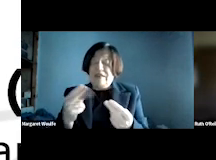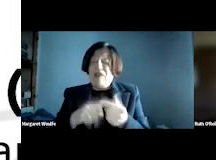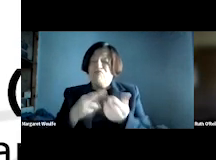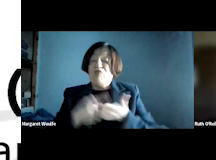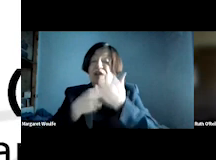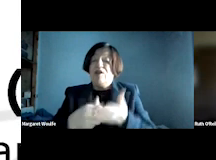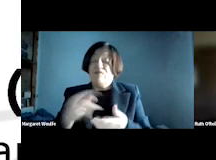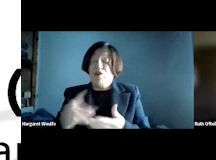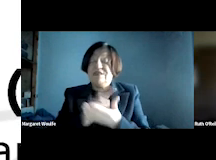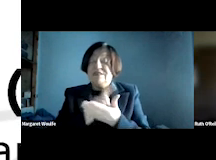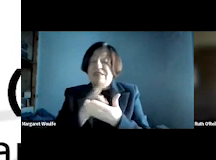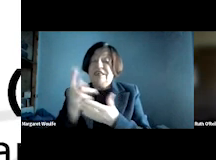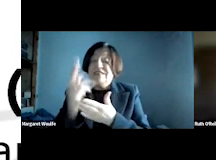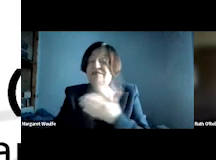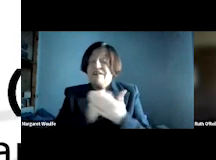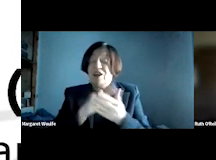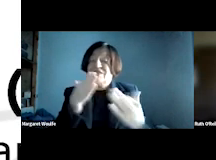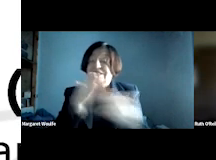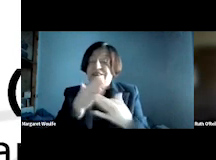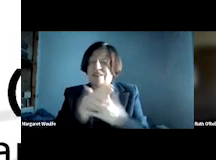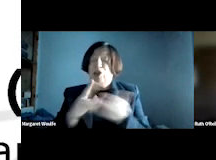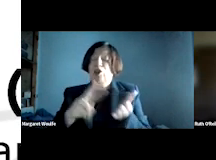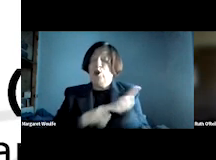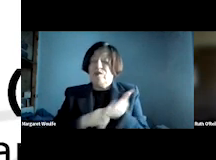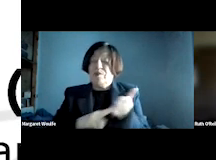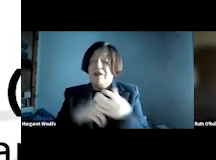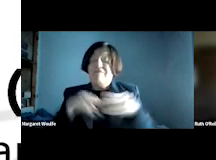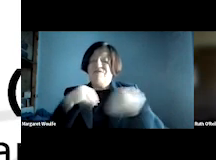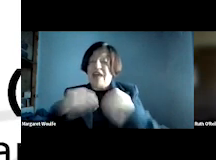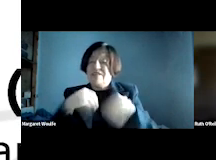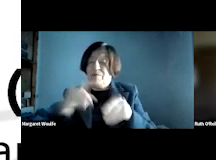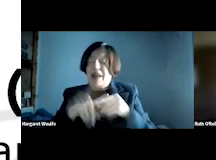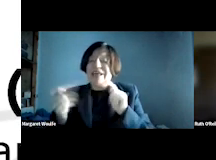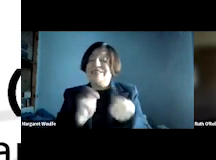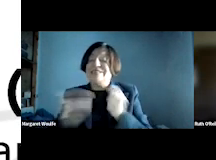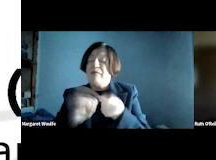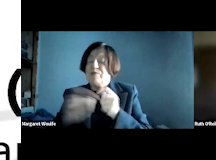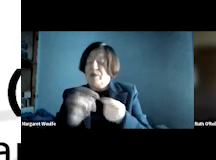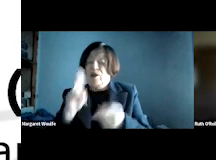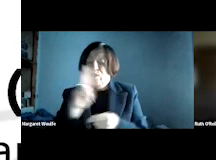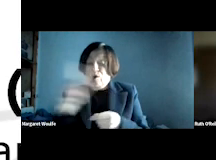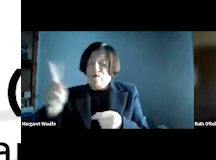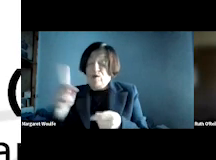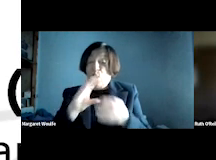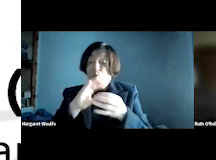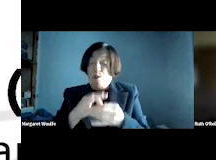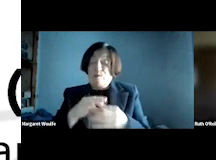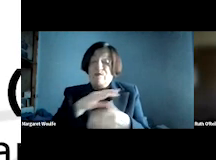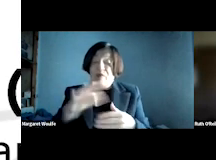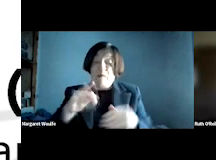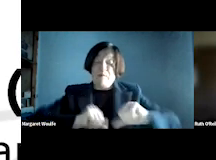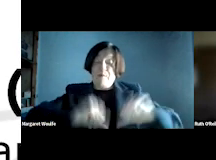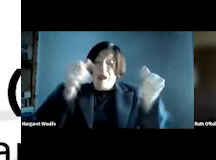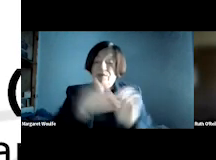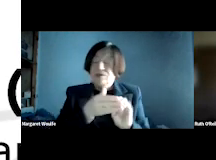for the design of accessible, usable, flexible, and adaptable universal design dwellings, ranging from apartments